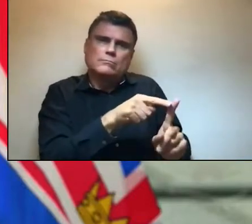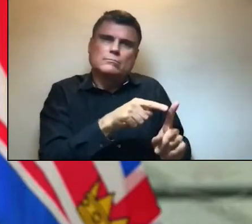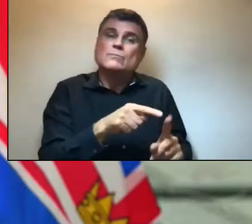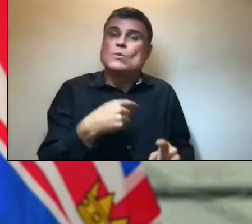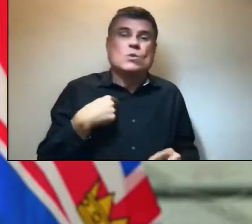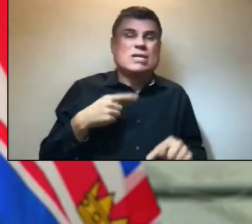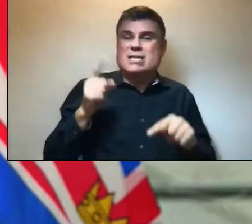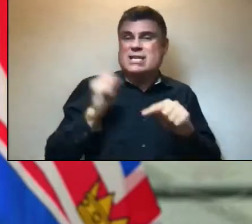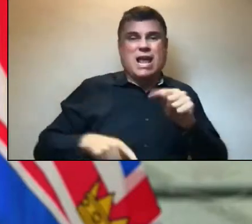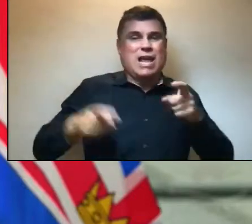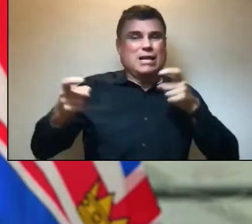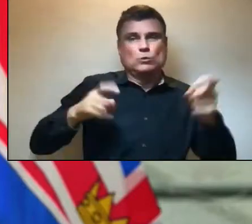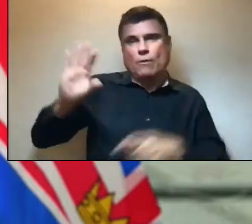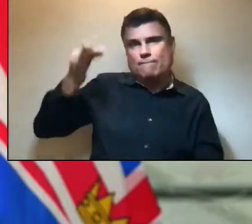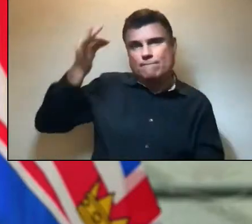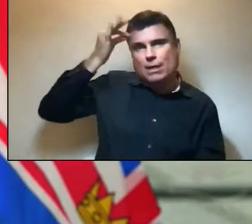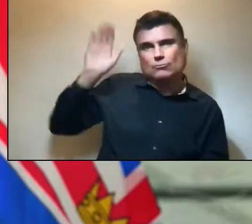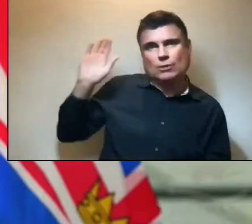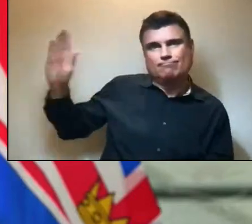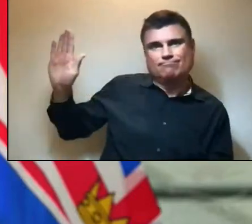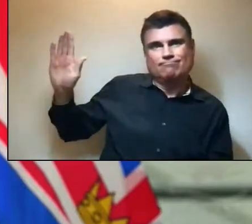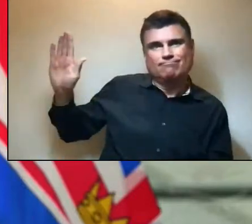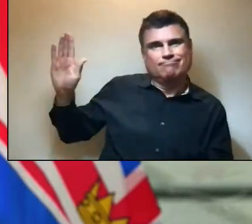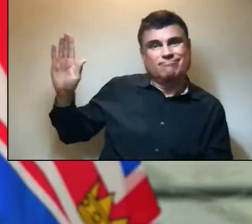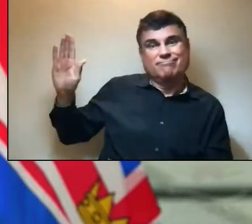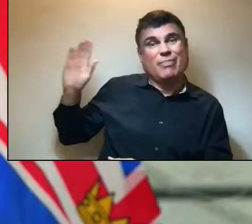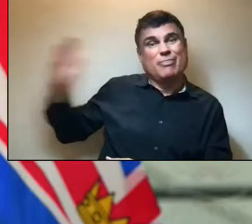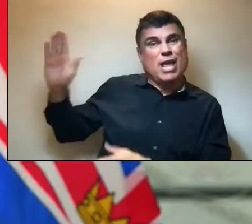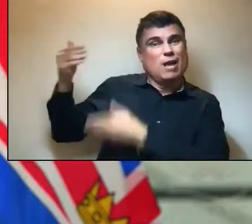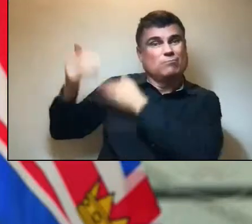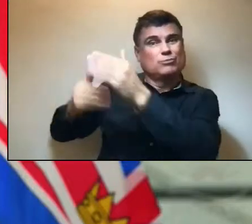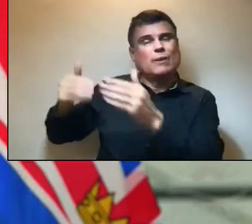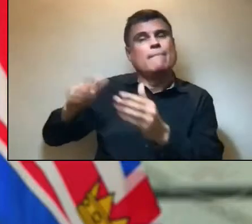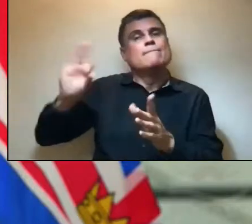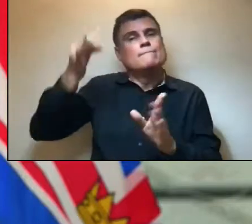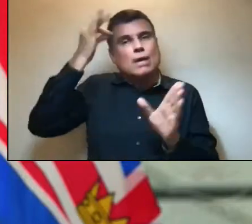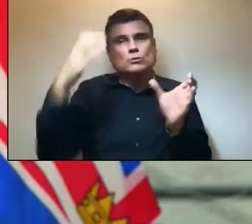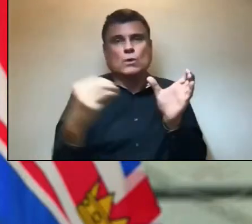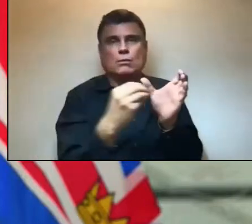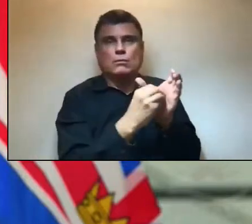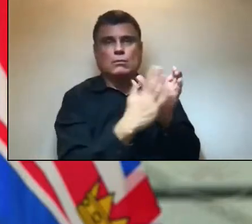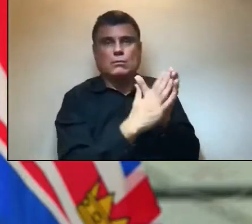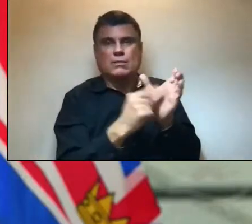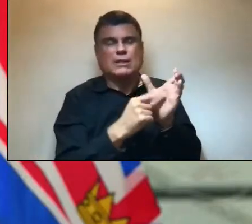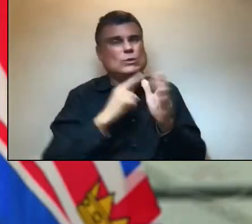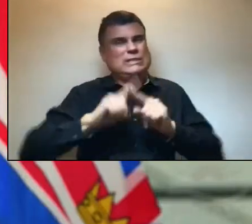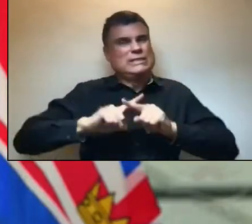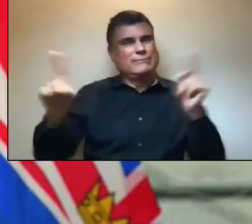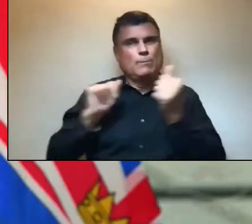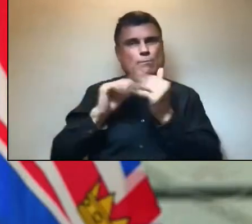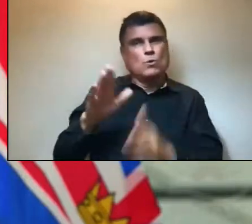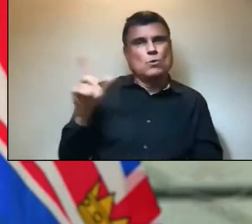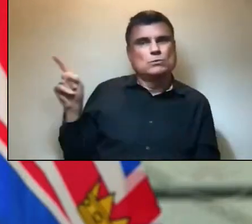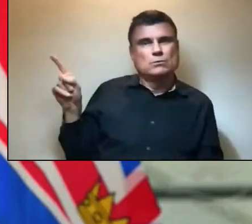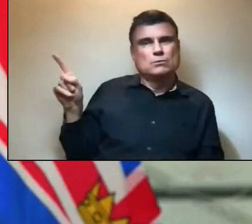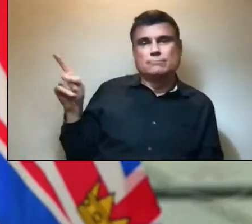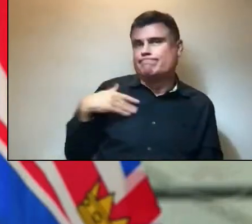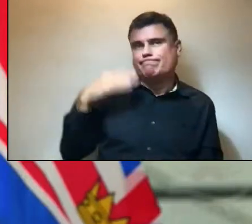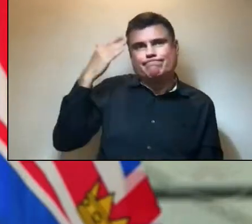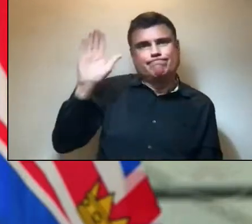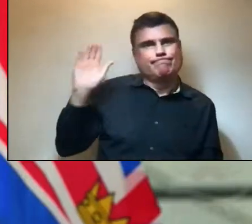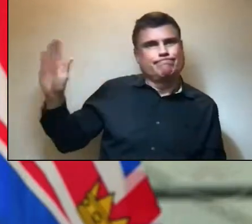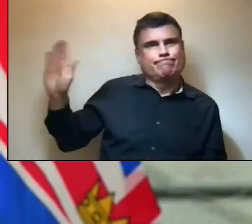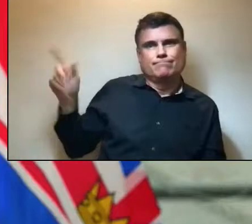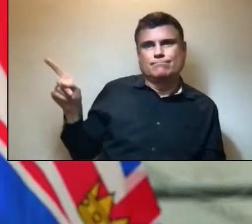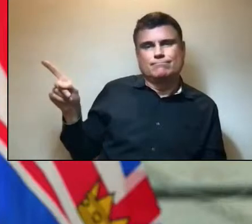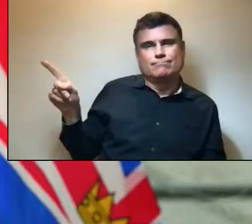federal vaccine process. So that is a different process, and I don't know what the process